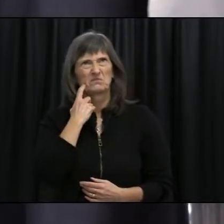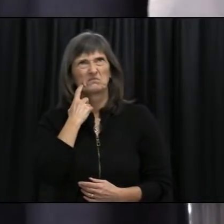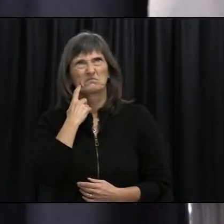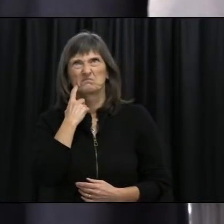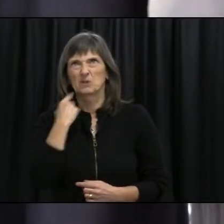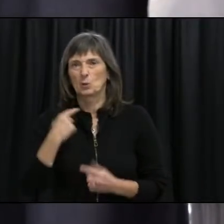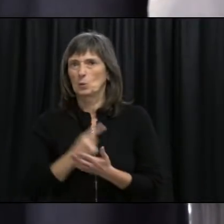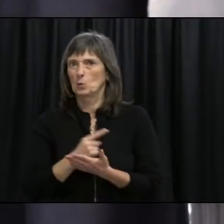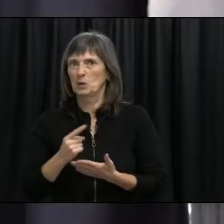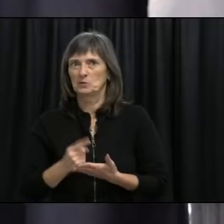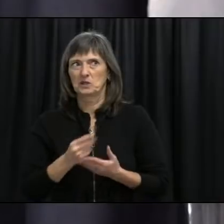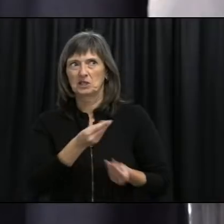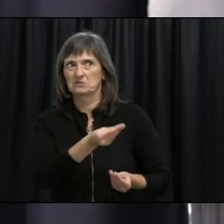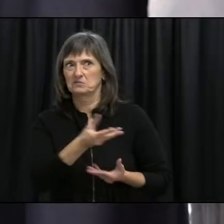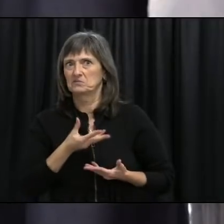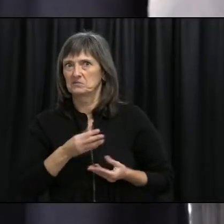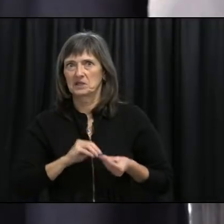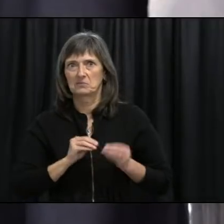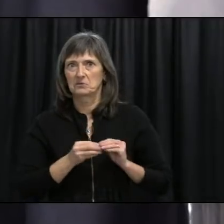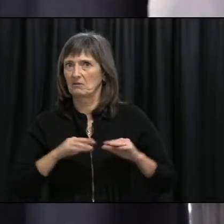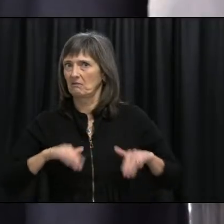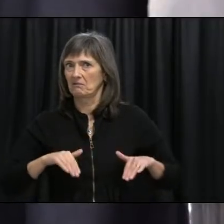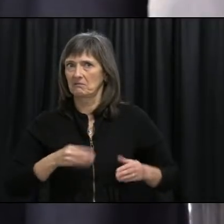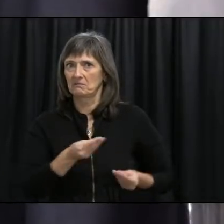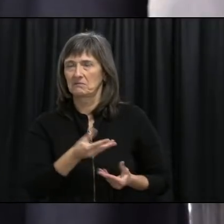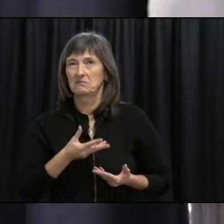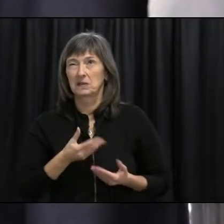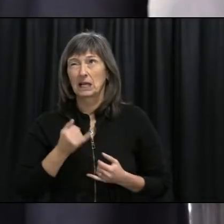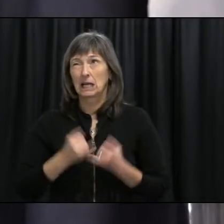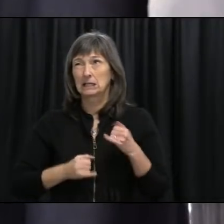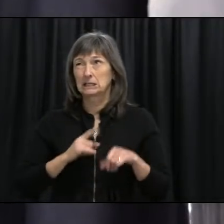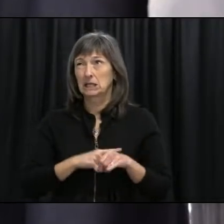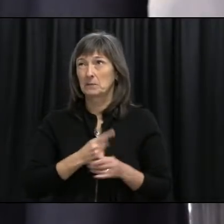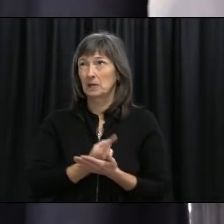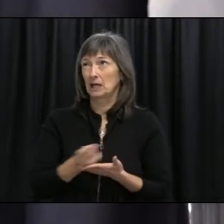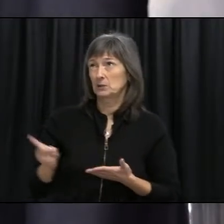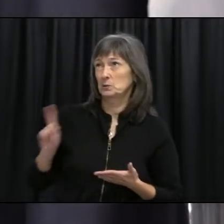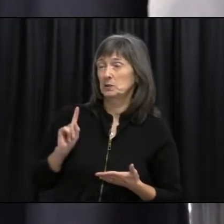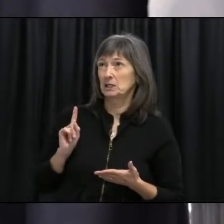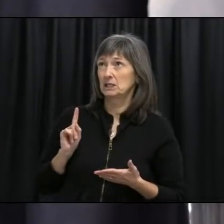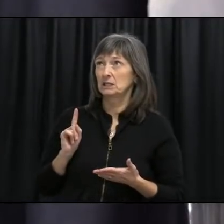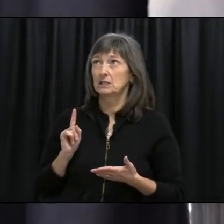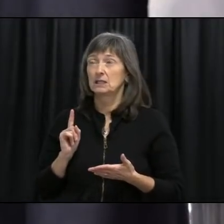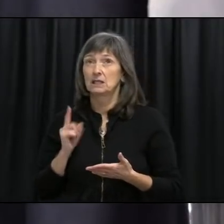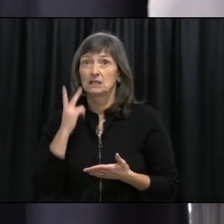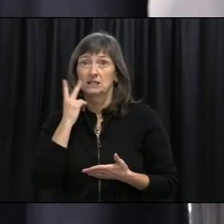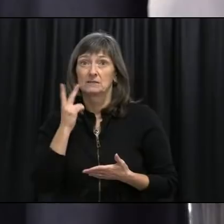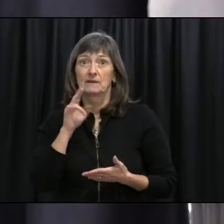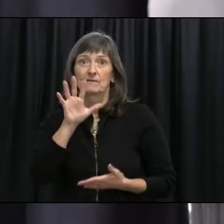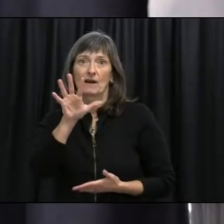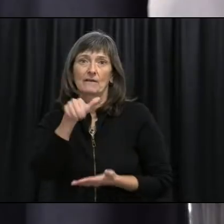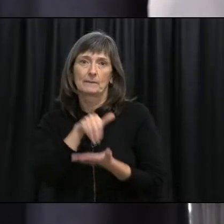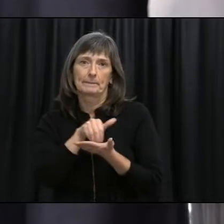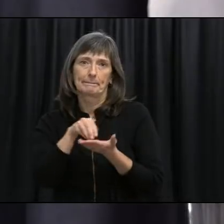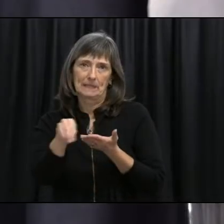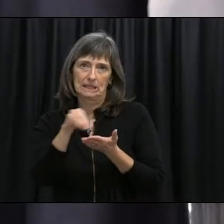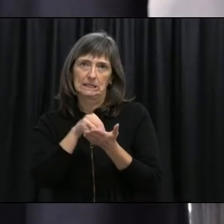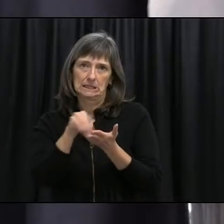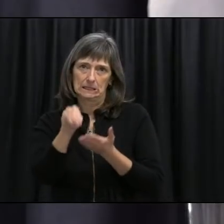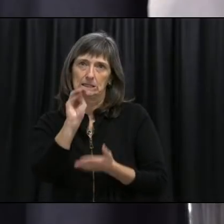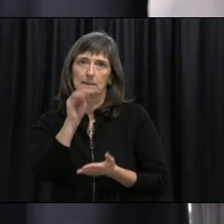last 7 days, but the last figure I did see slightly prior to that was 5 million.